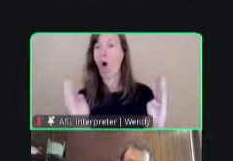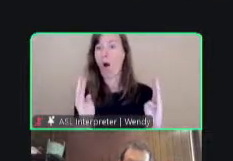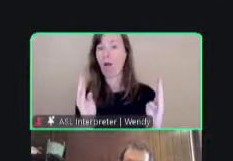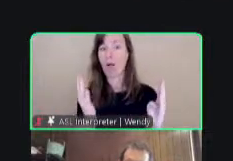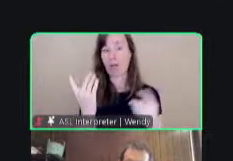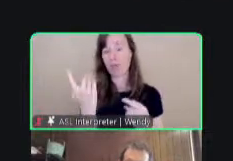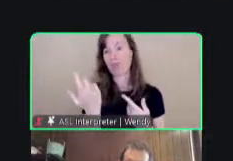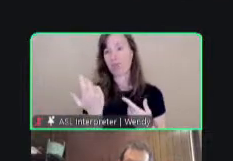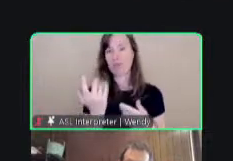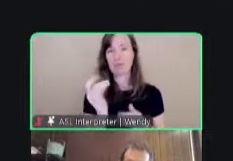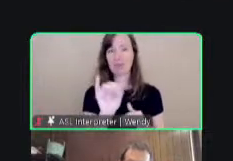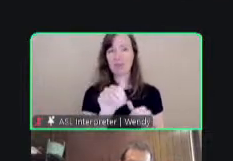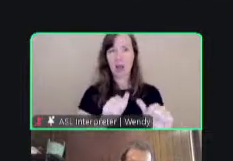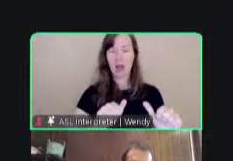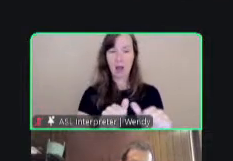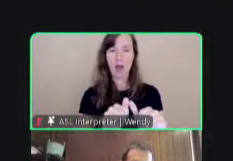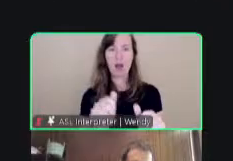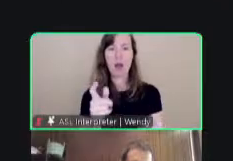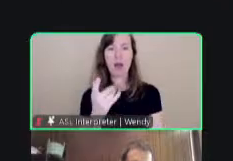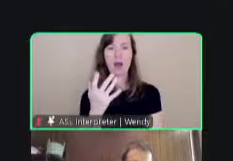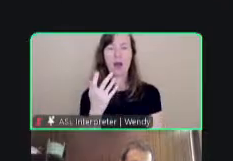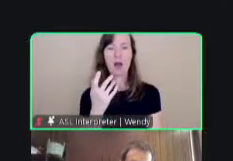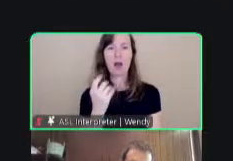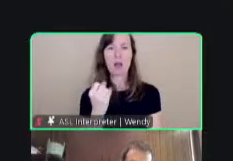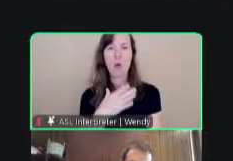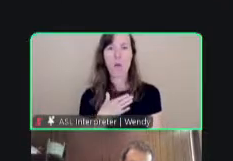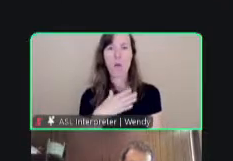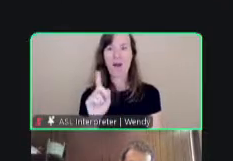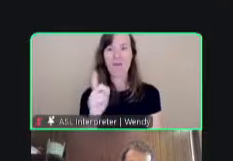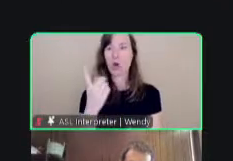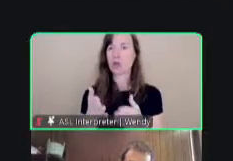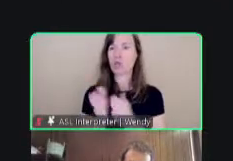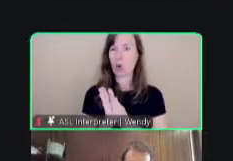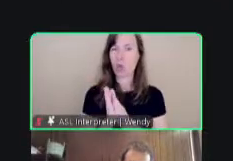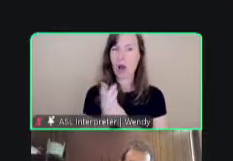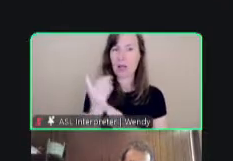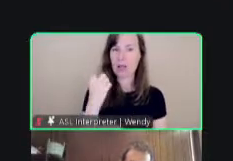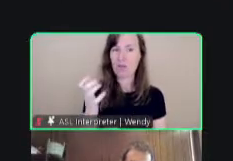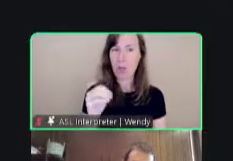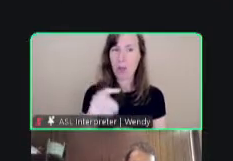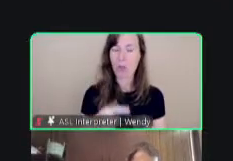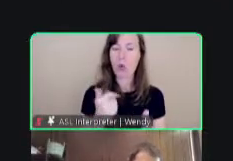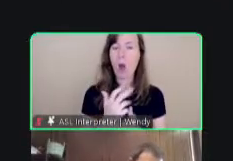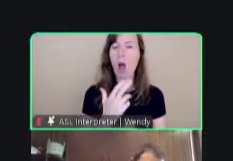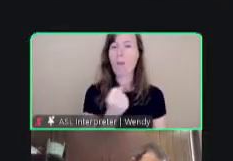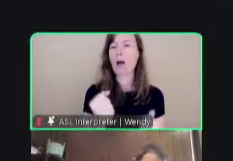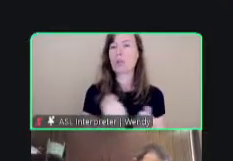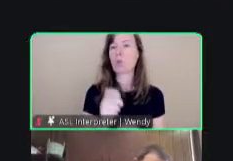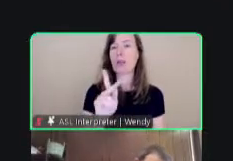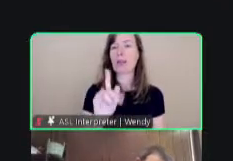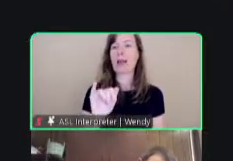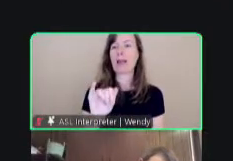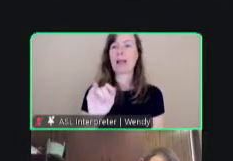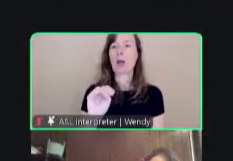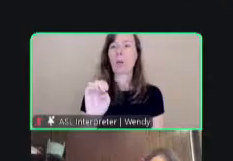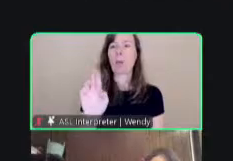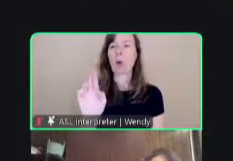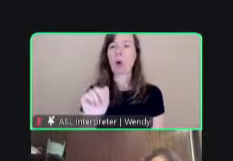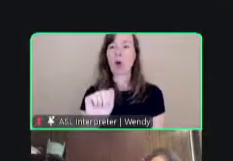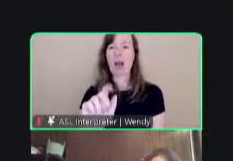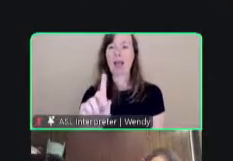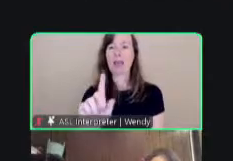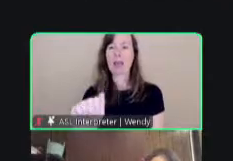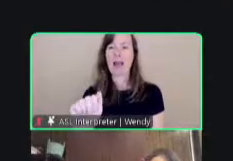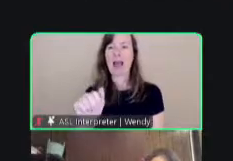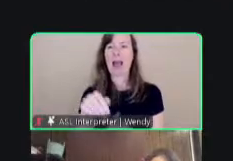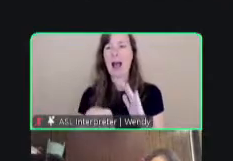a compromise with the county, though. My first request was for them to help us out with the Kilmer ADA access ramp. That's